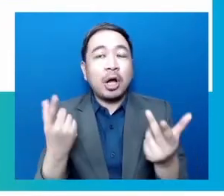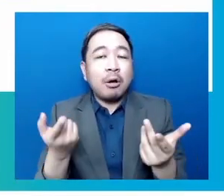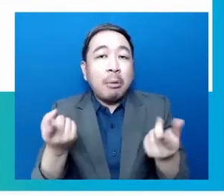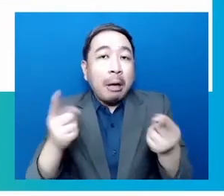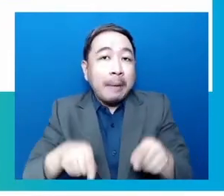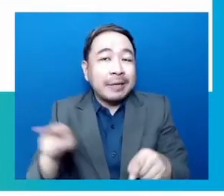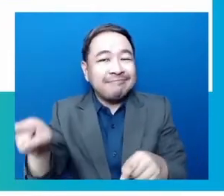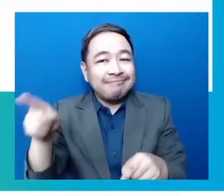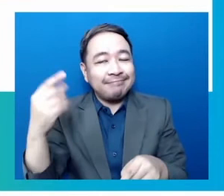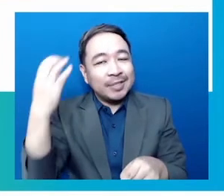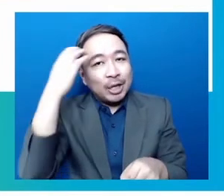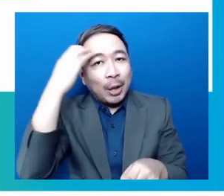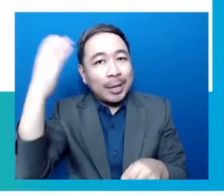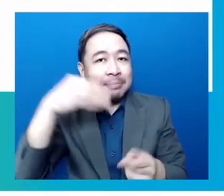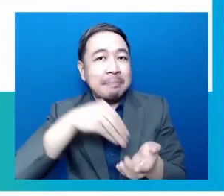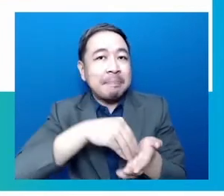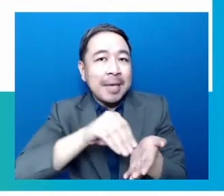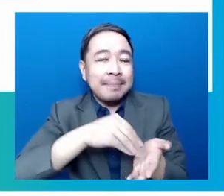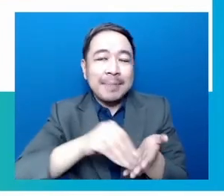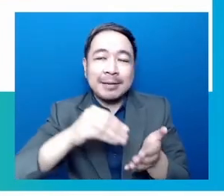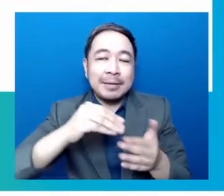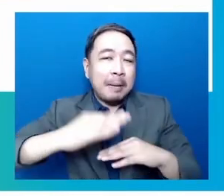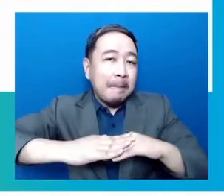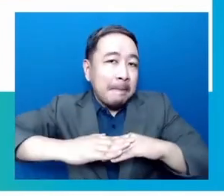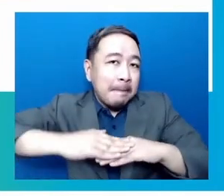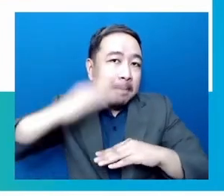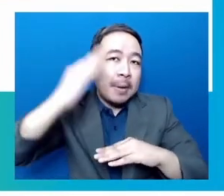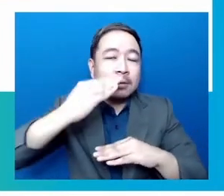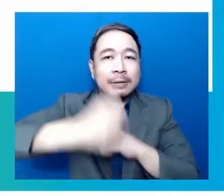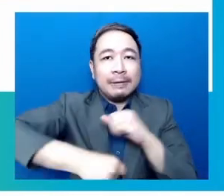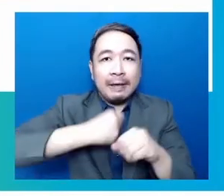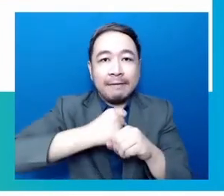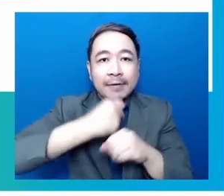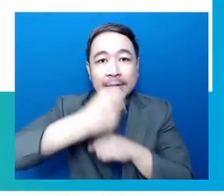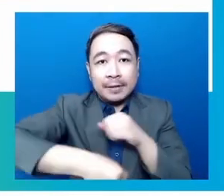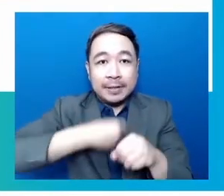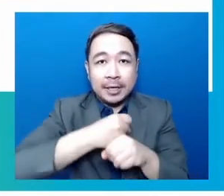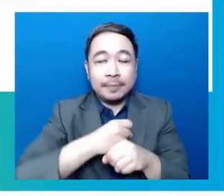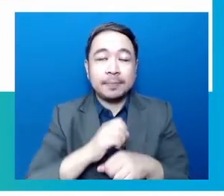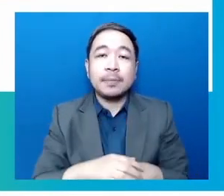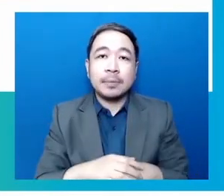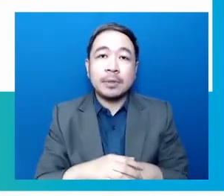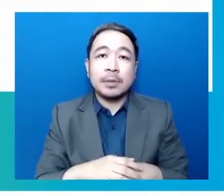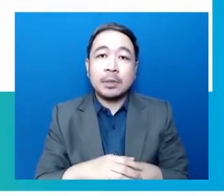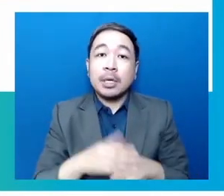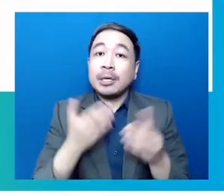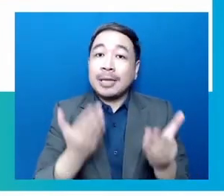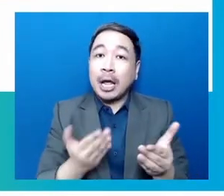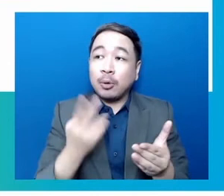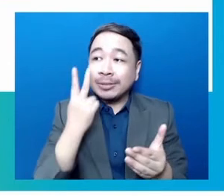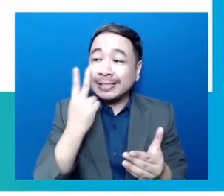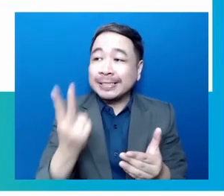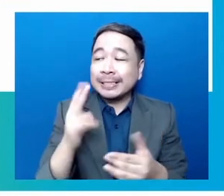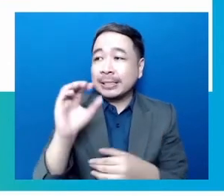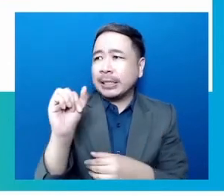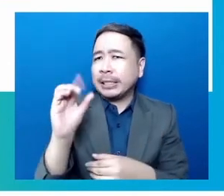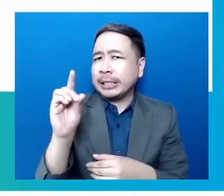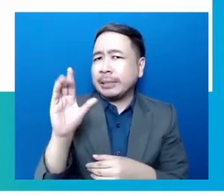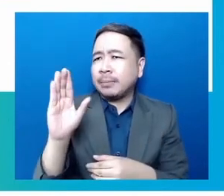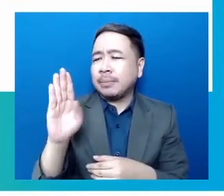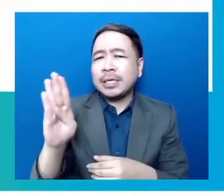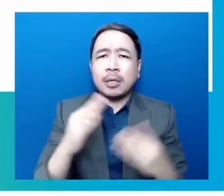year. And now we should see that what is the role of ADB there. So